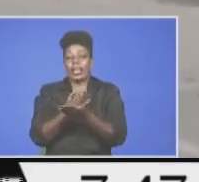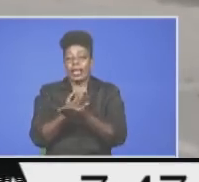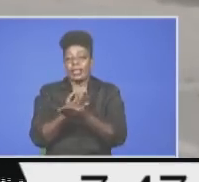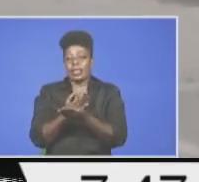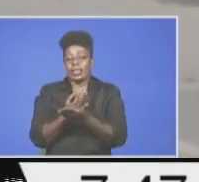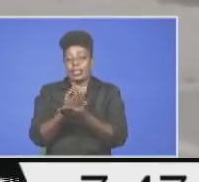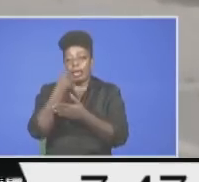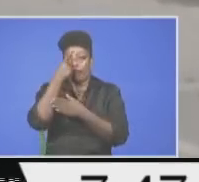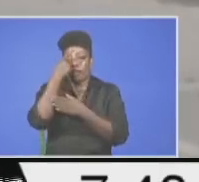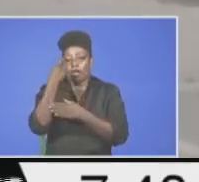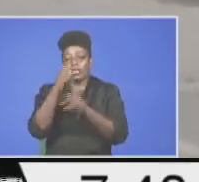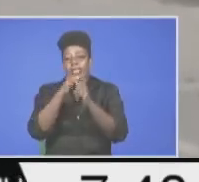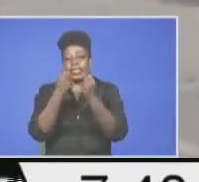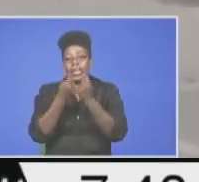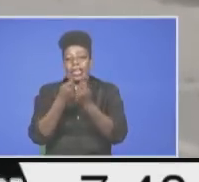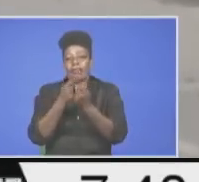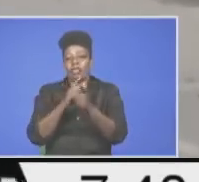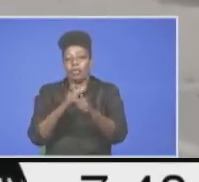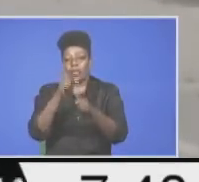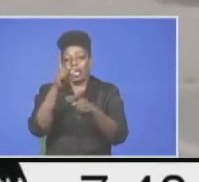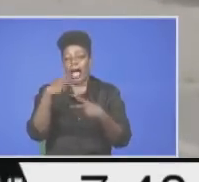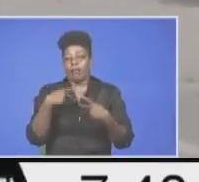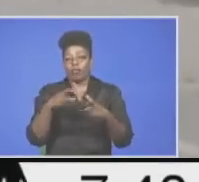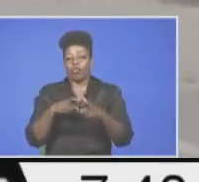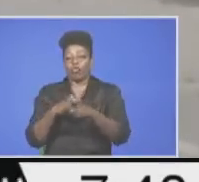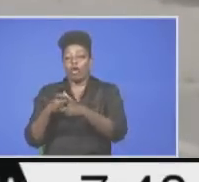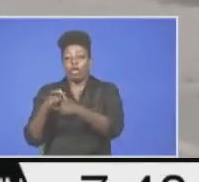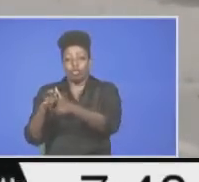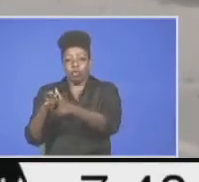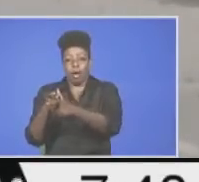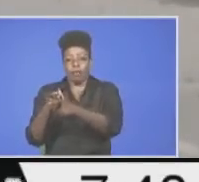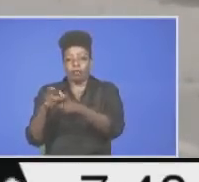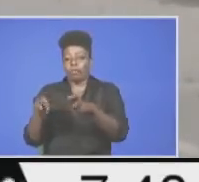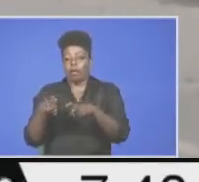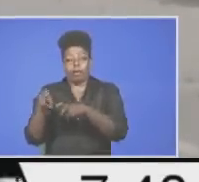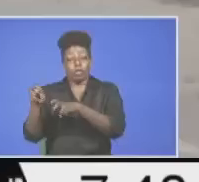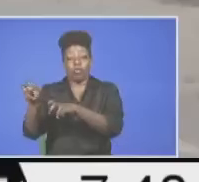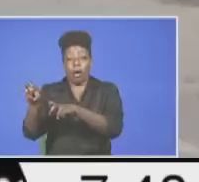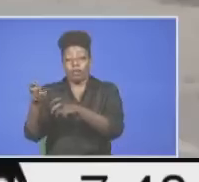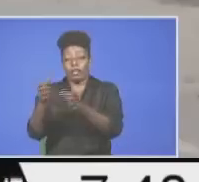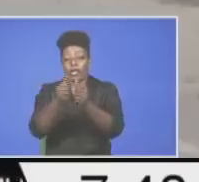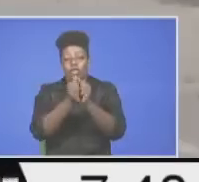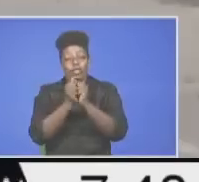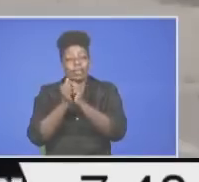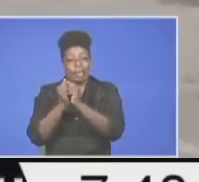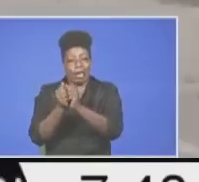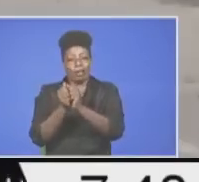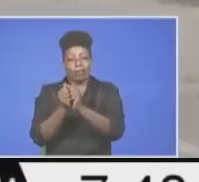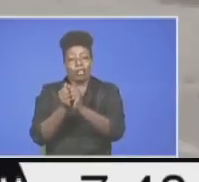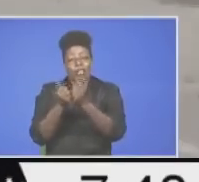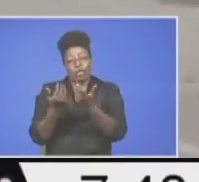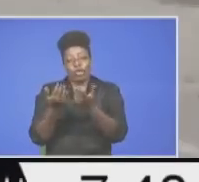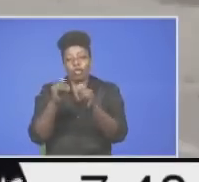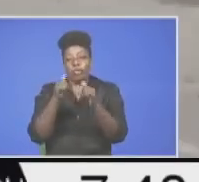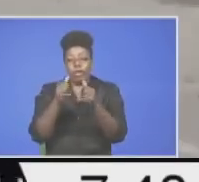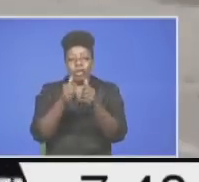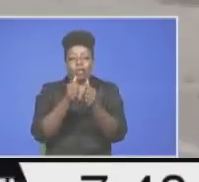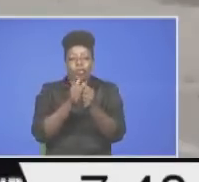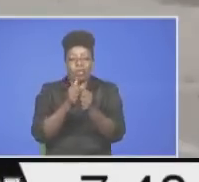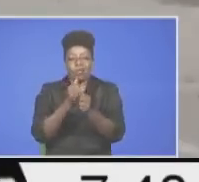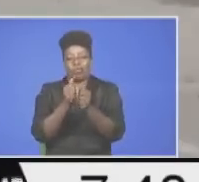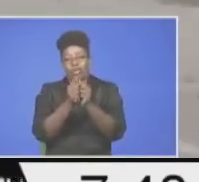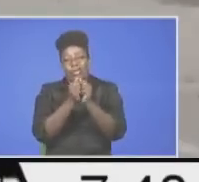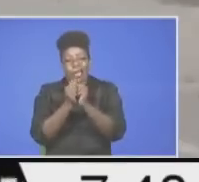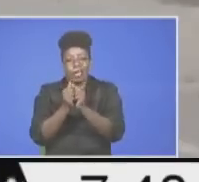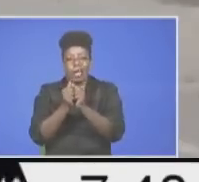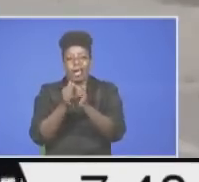because team sports need to travel to get together, to get their chemistry together. And they need to play